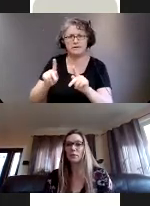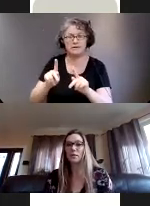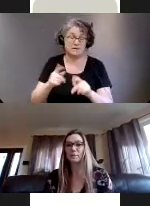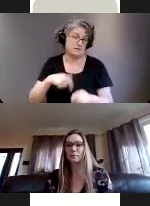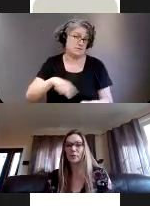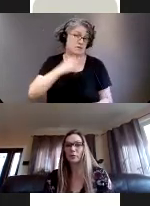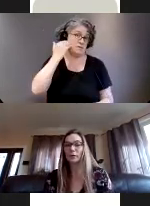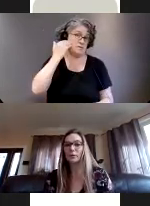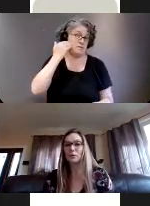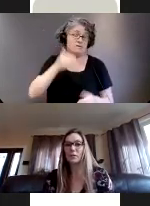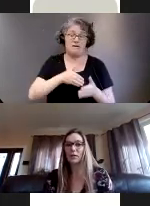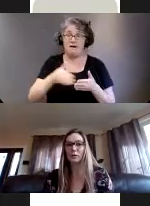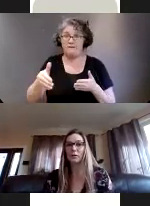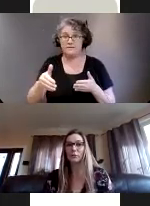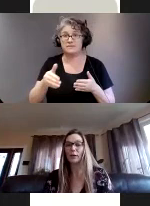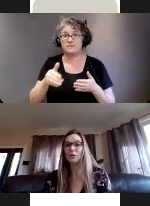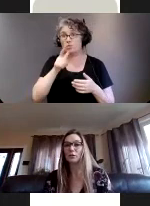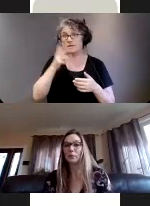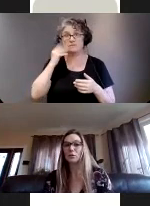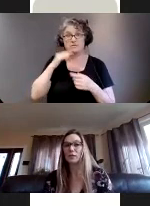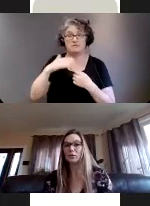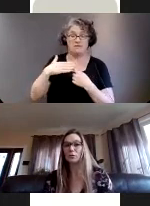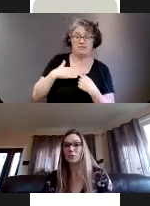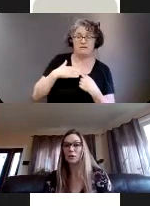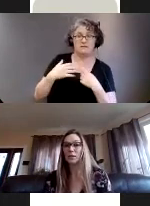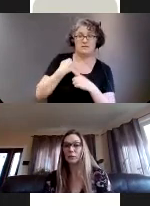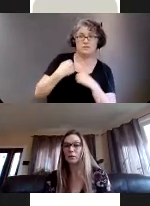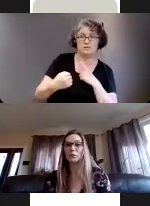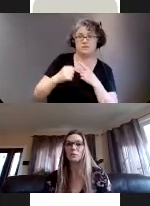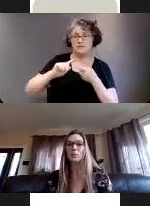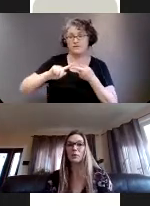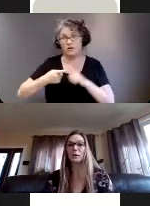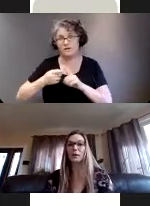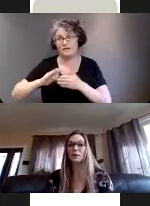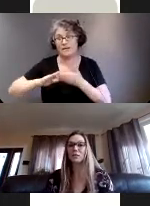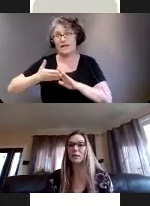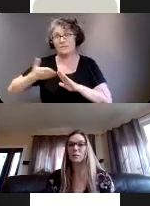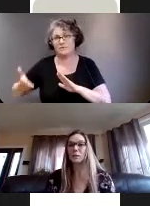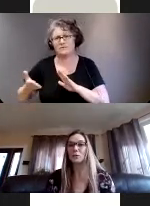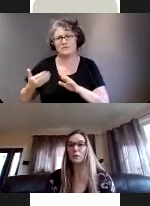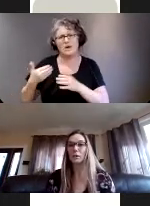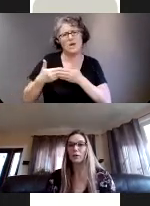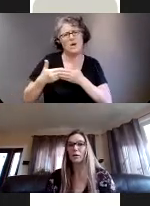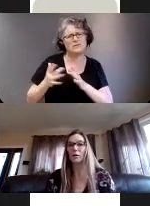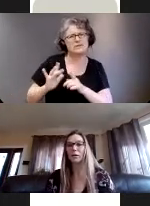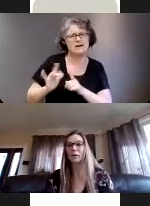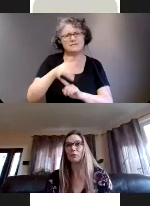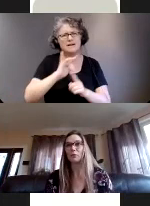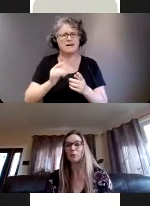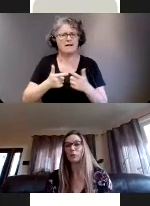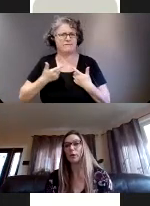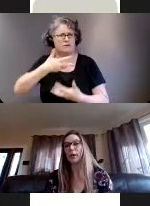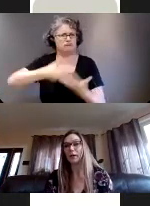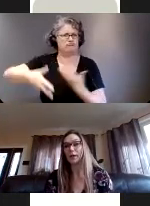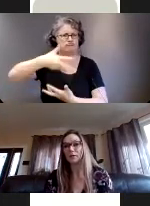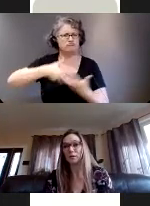it's, individuals that are friends or neighbors that are in close contact with those people that suspect something's going on, but not really comfortable